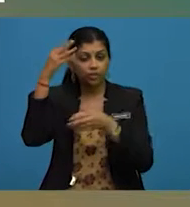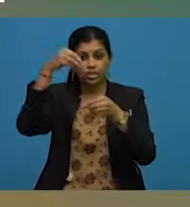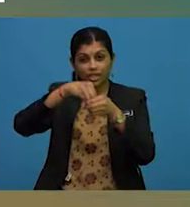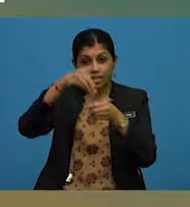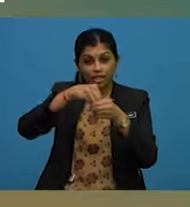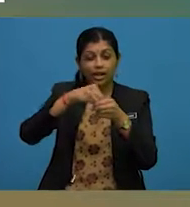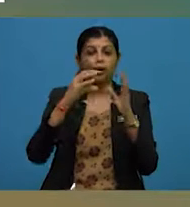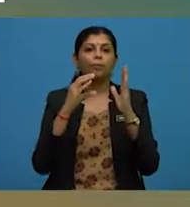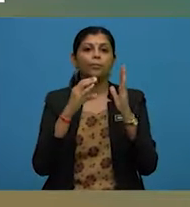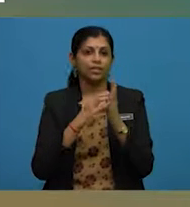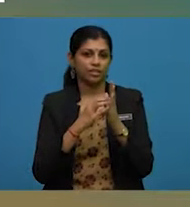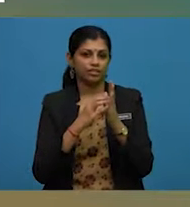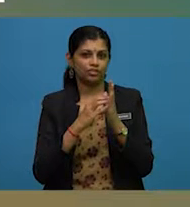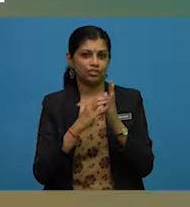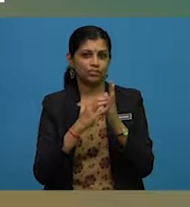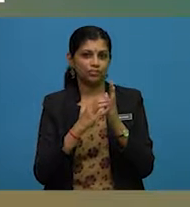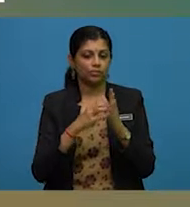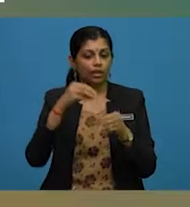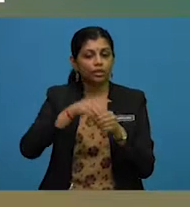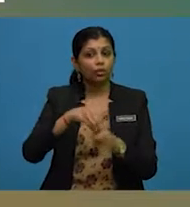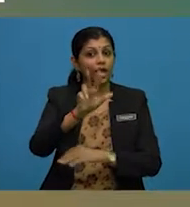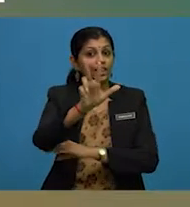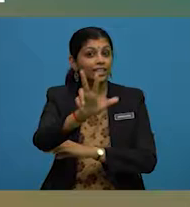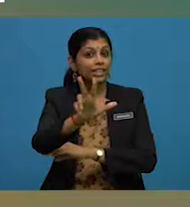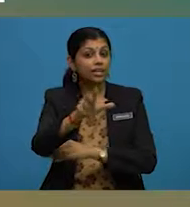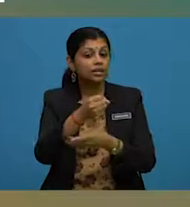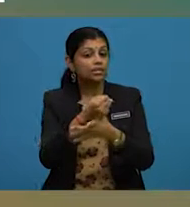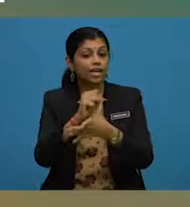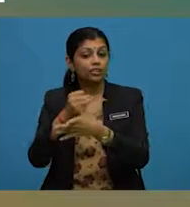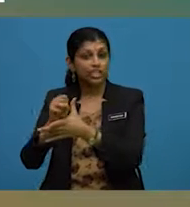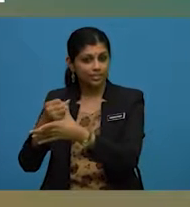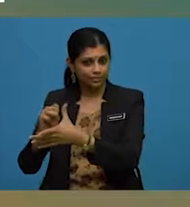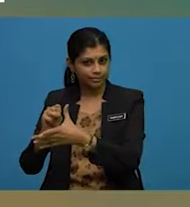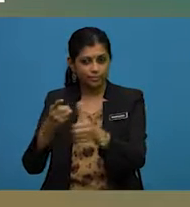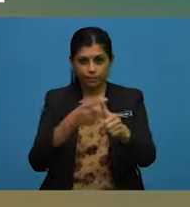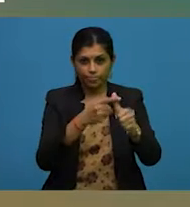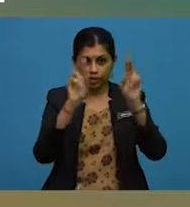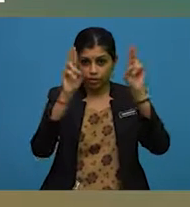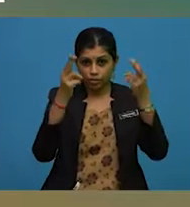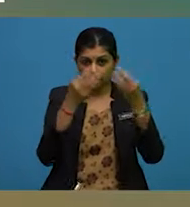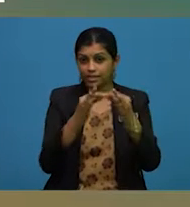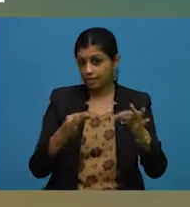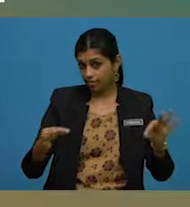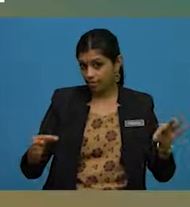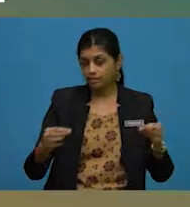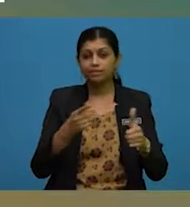passage into three sections. Topic sentence.